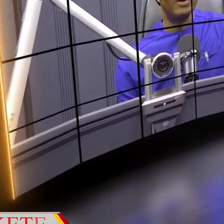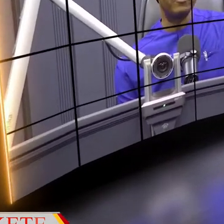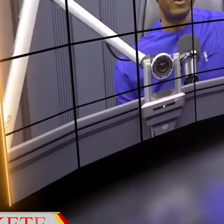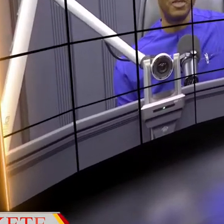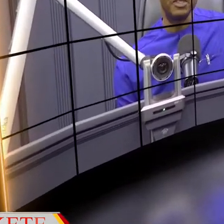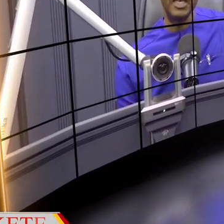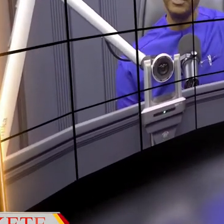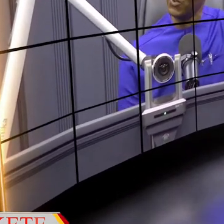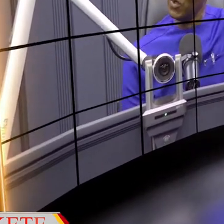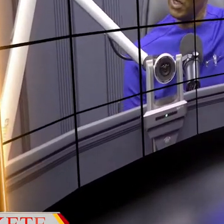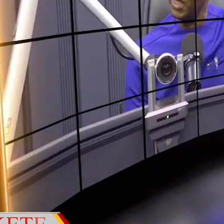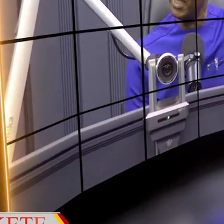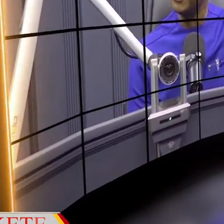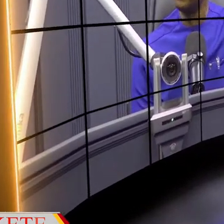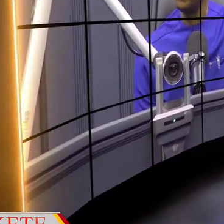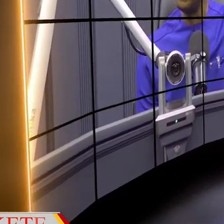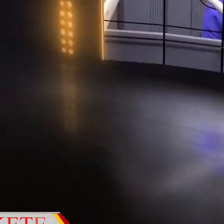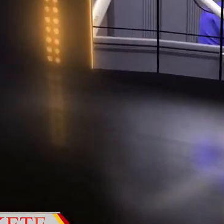n